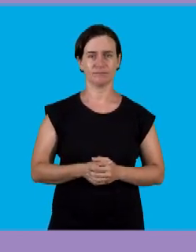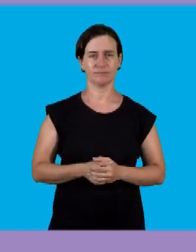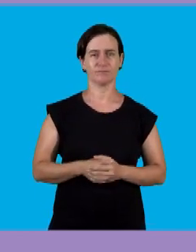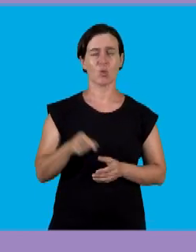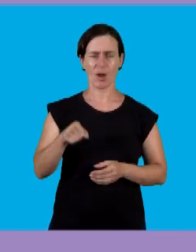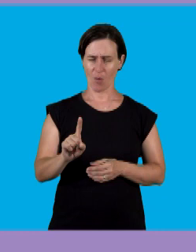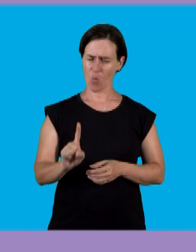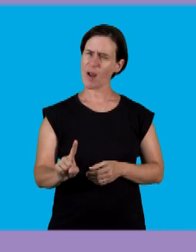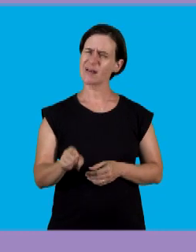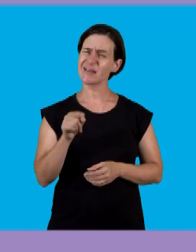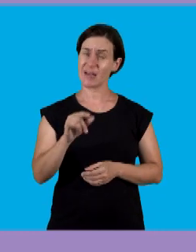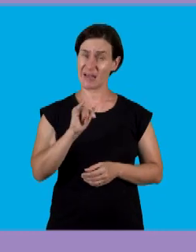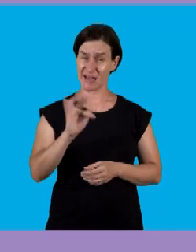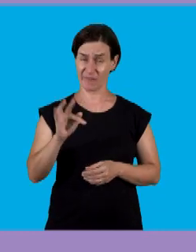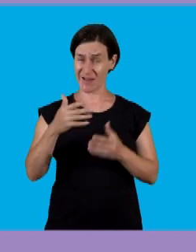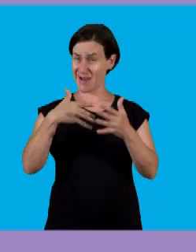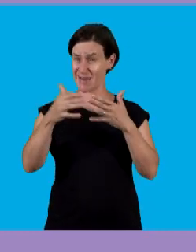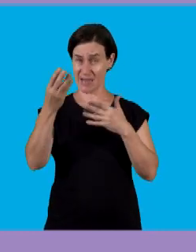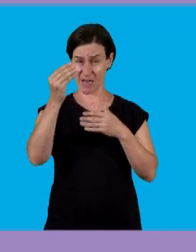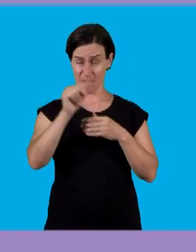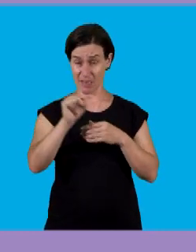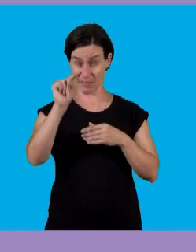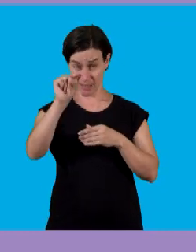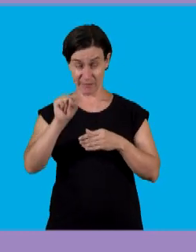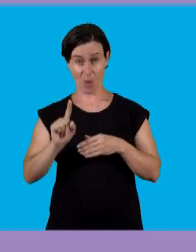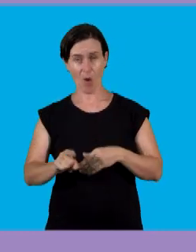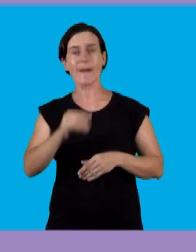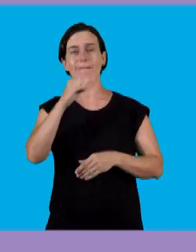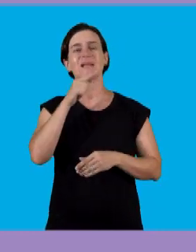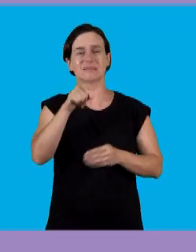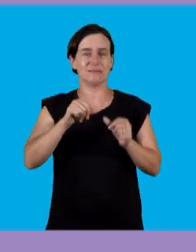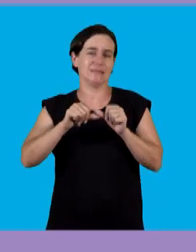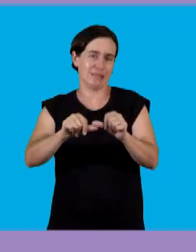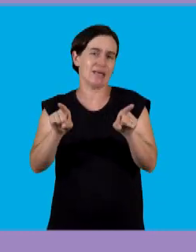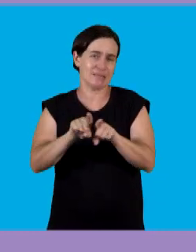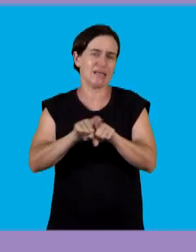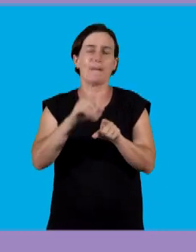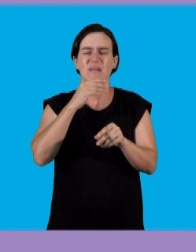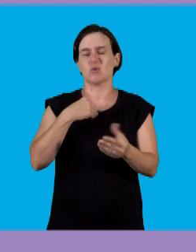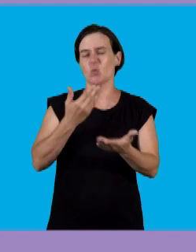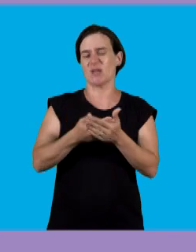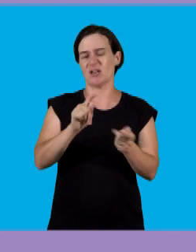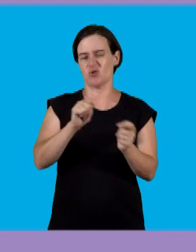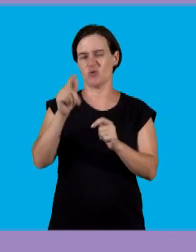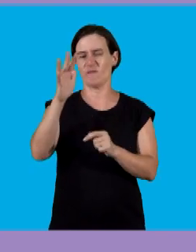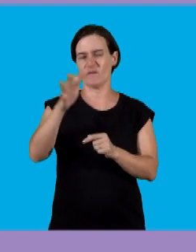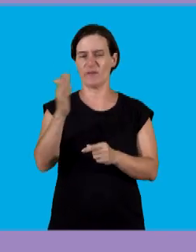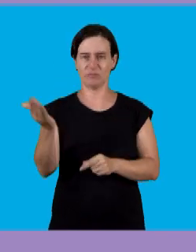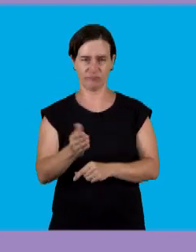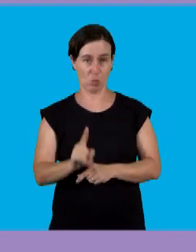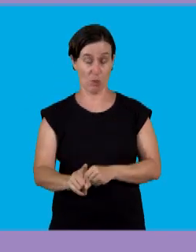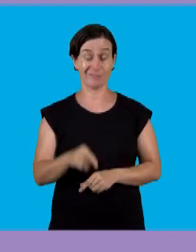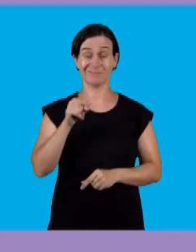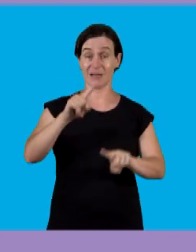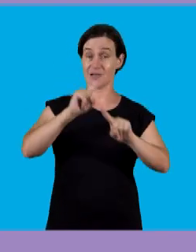properties of 1 that dividing any number by 1, that number remains the same. And we are going to multiply this